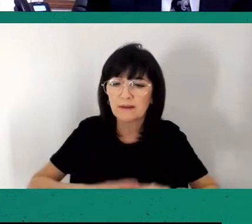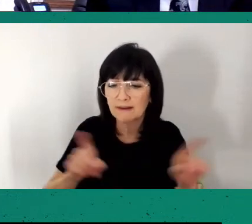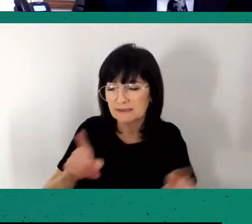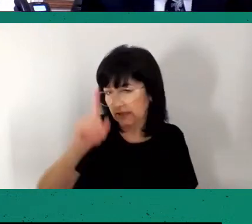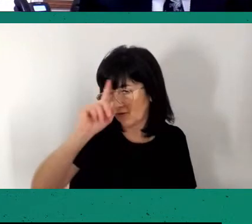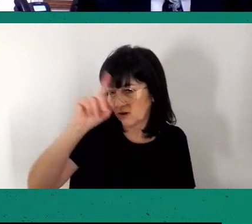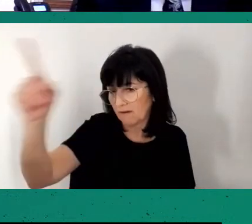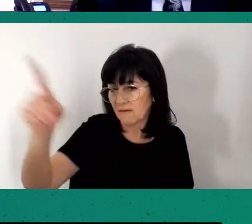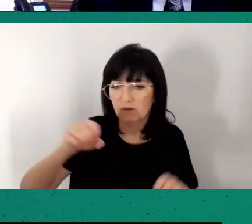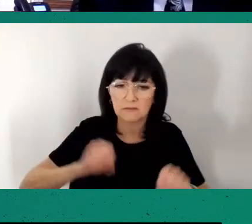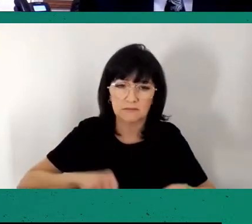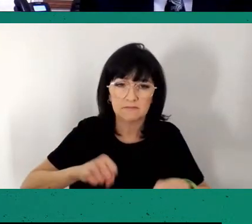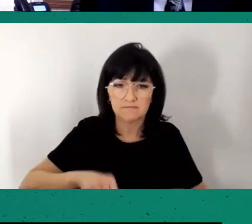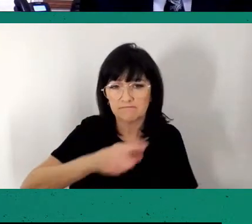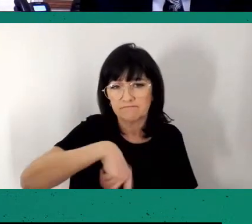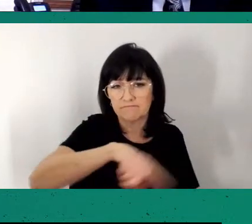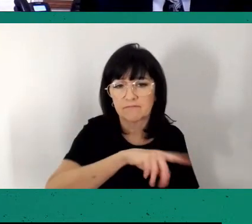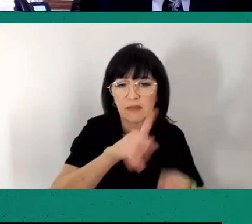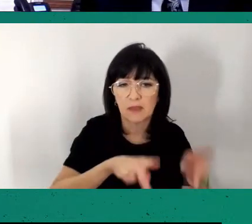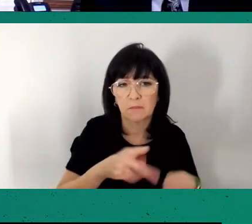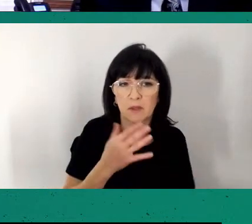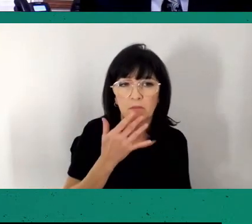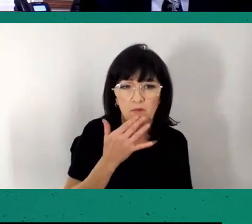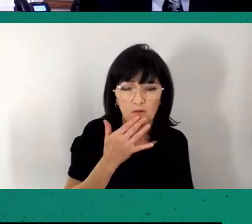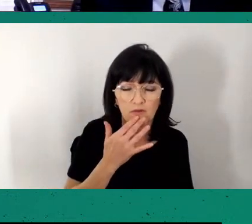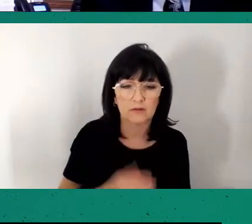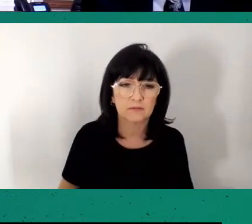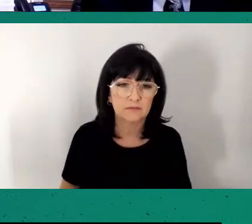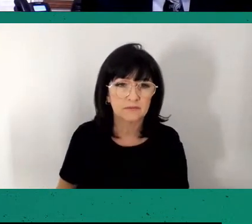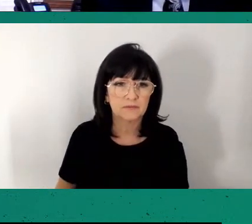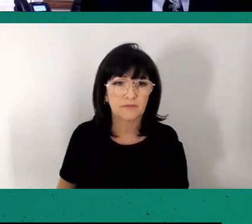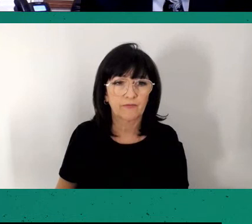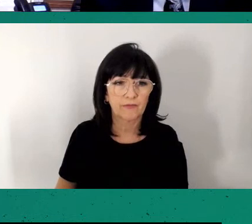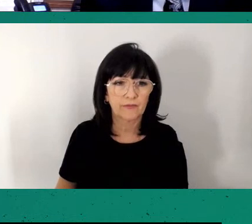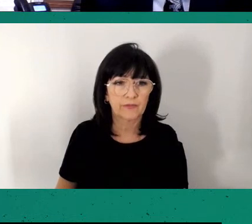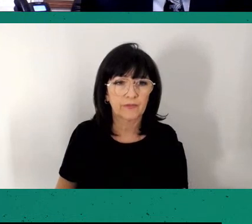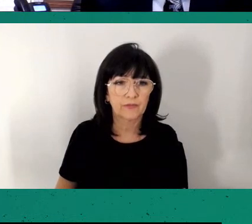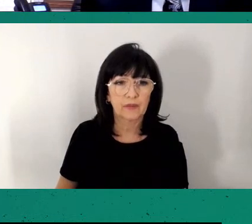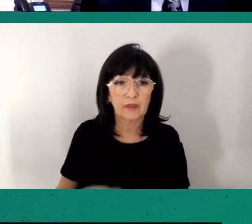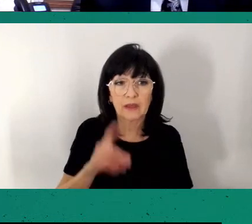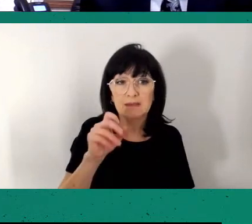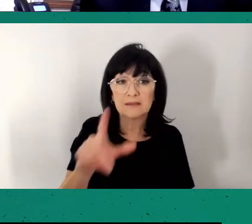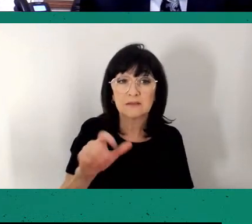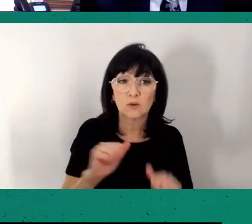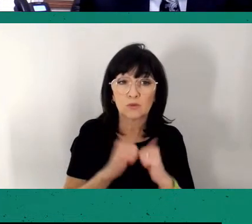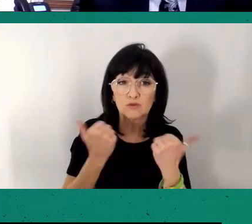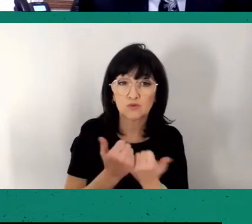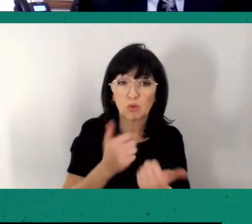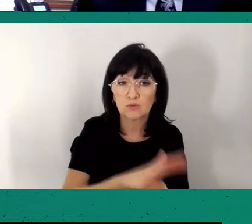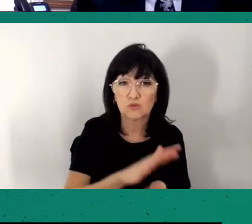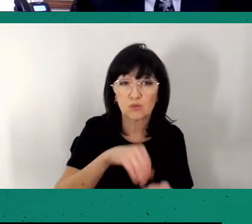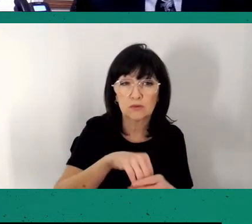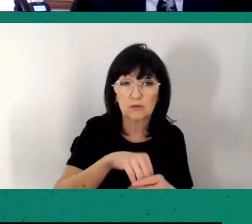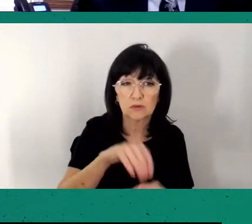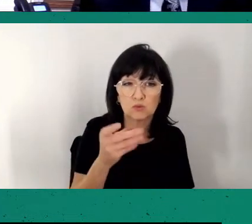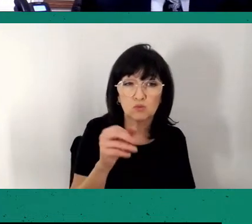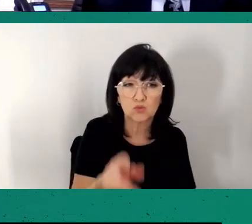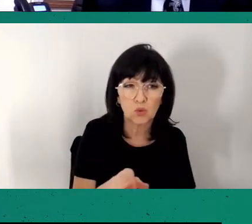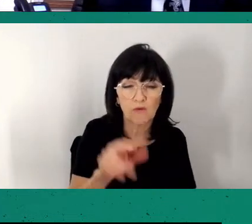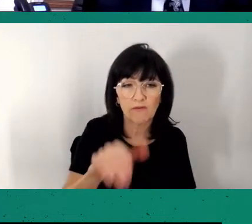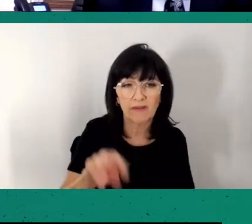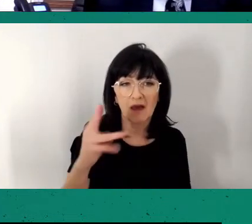The Freedmen's Bureau worked hand in glove with the Delaware Association, providing surplus field hospital materials to the